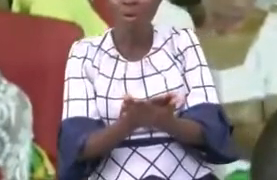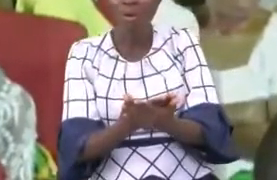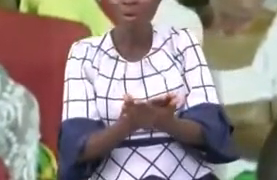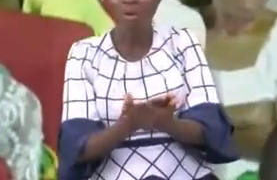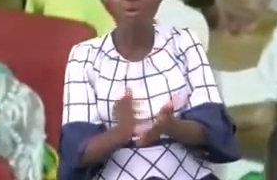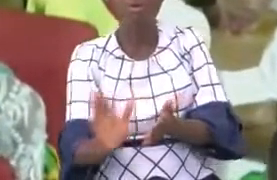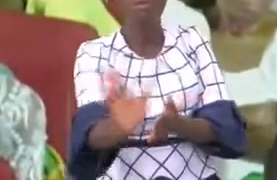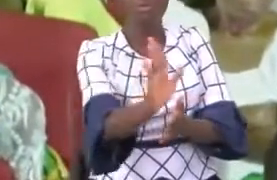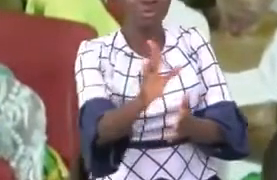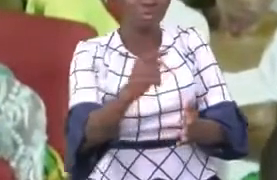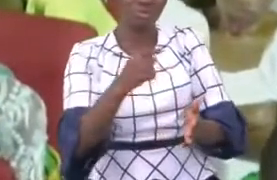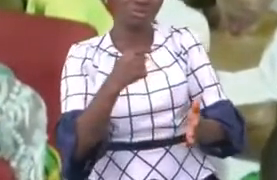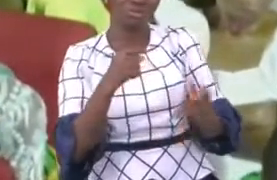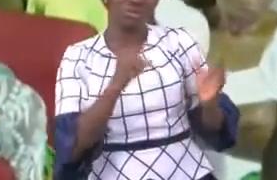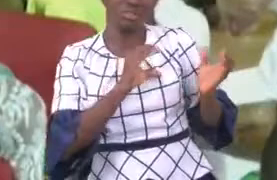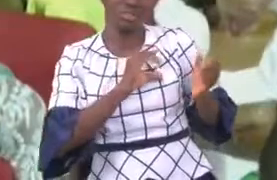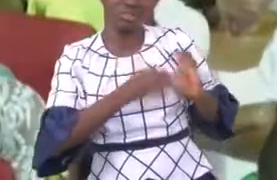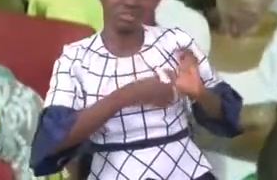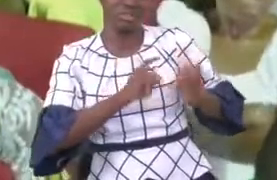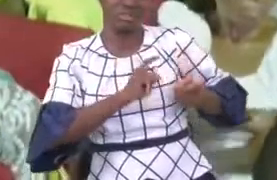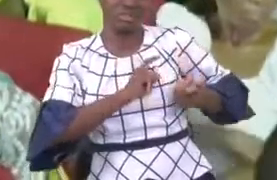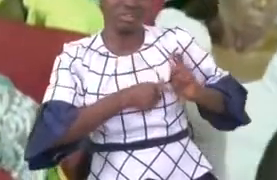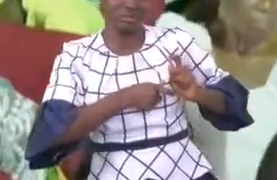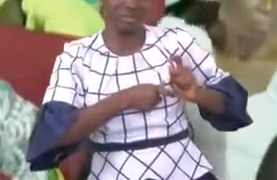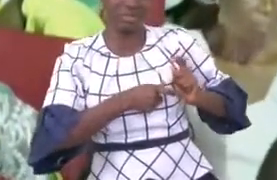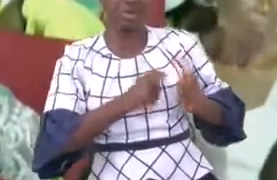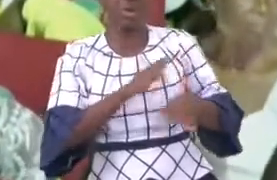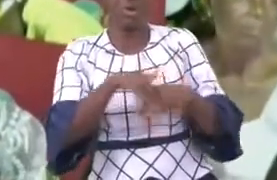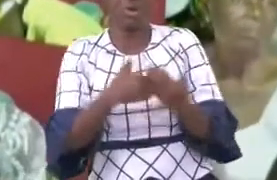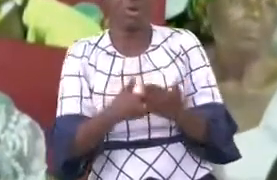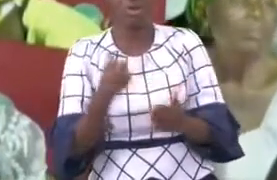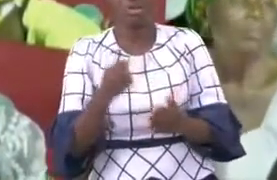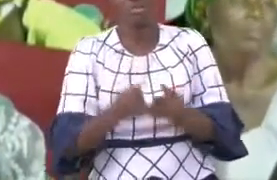the Lord will forgive you right now.